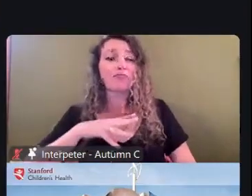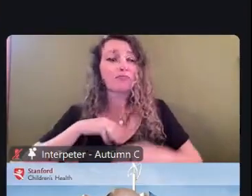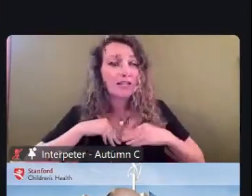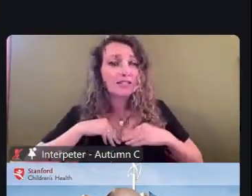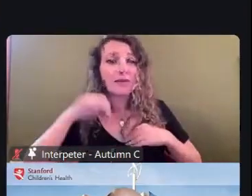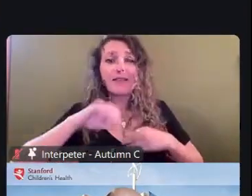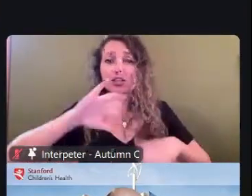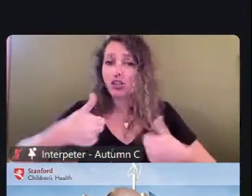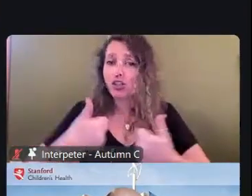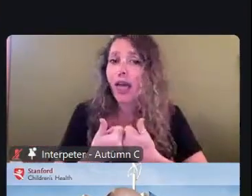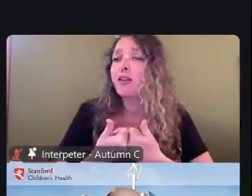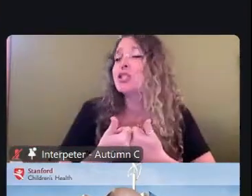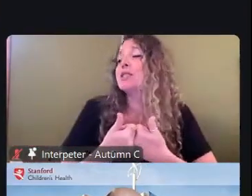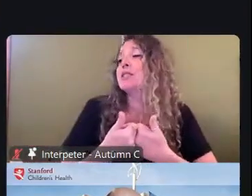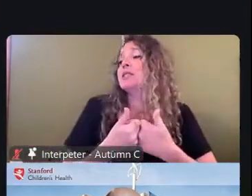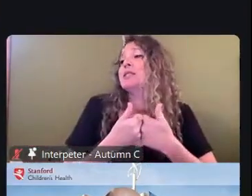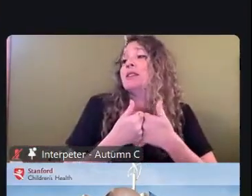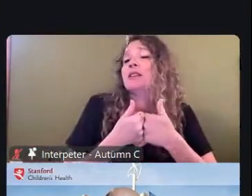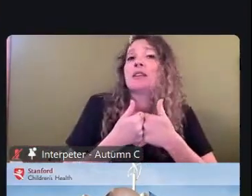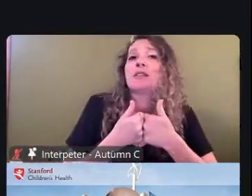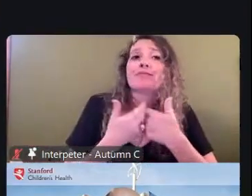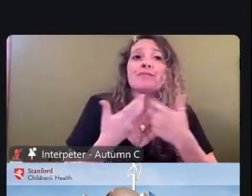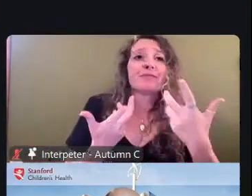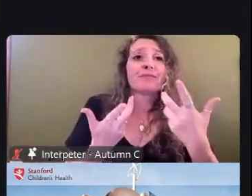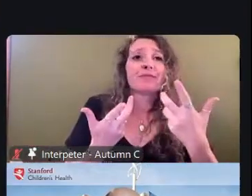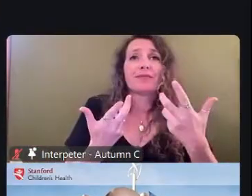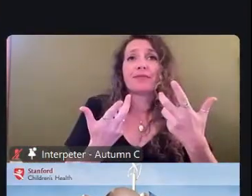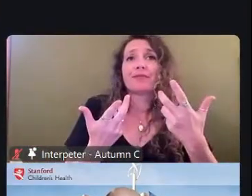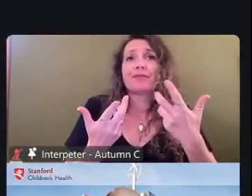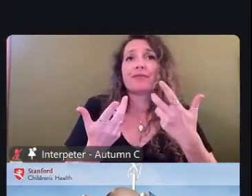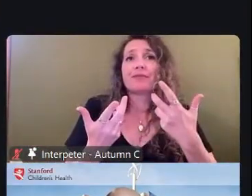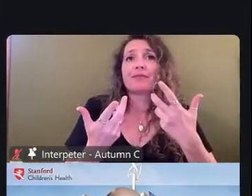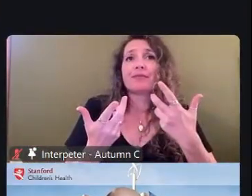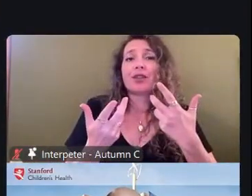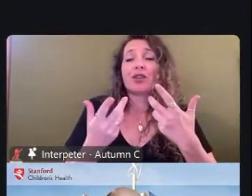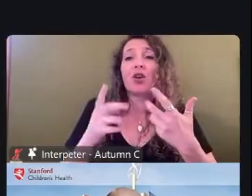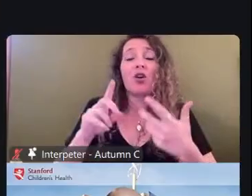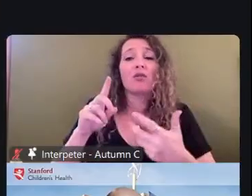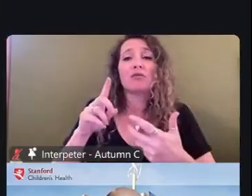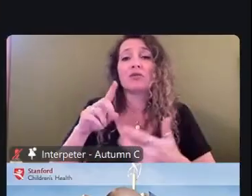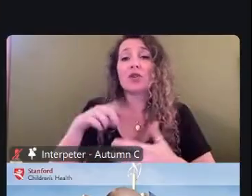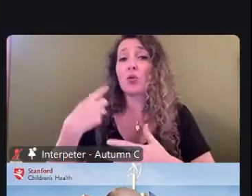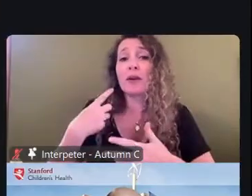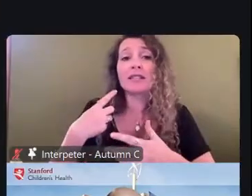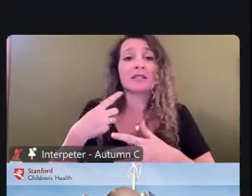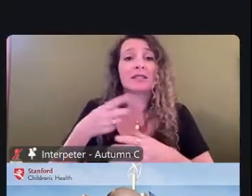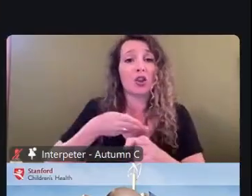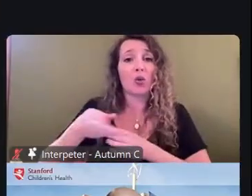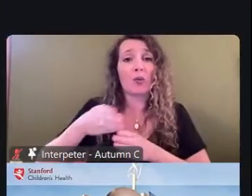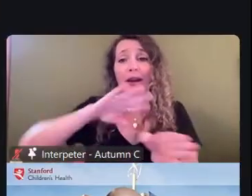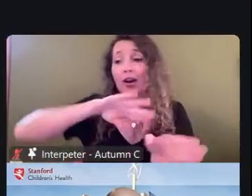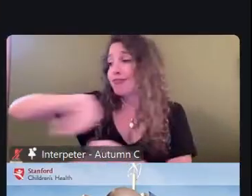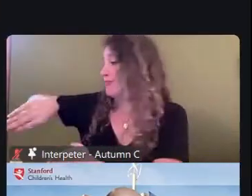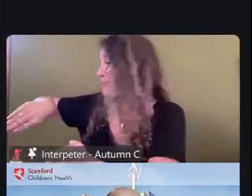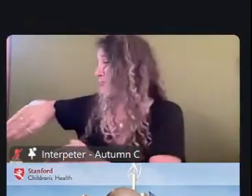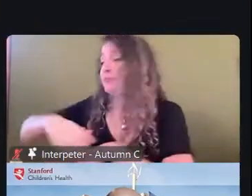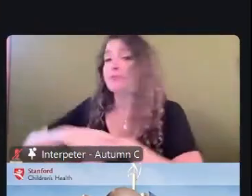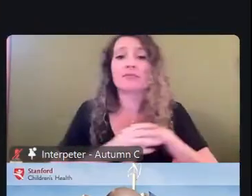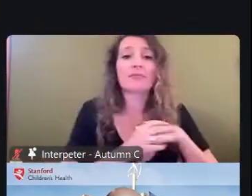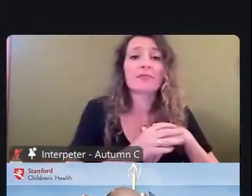these challenges despite, risks to their career. Um, I'm a